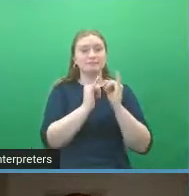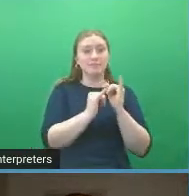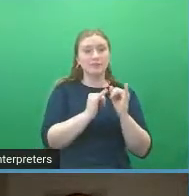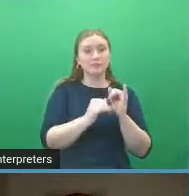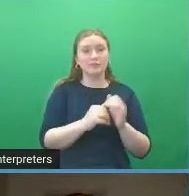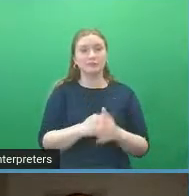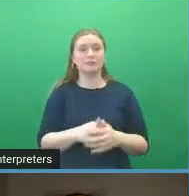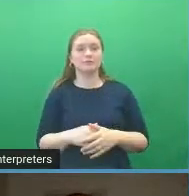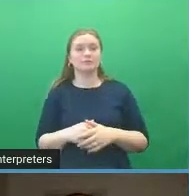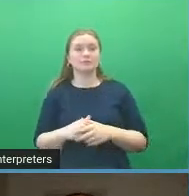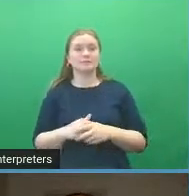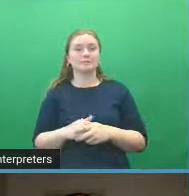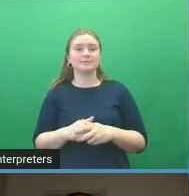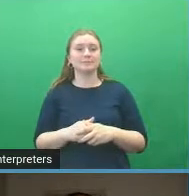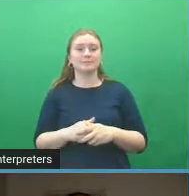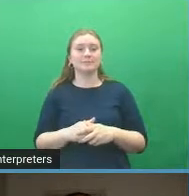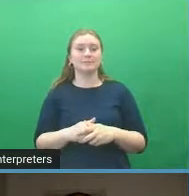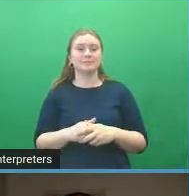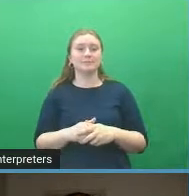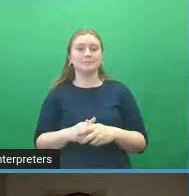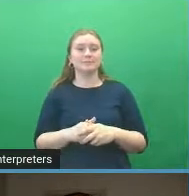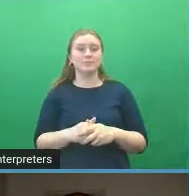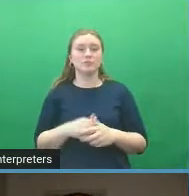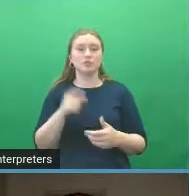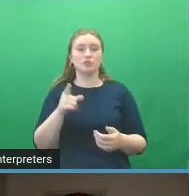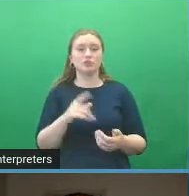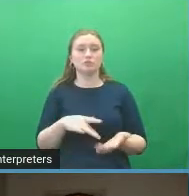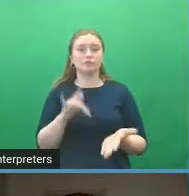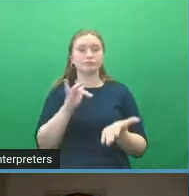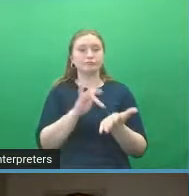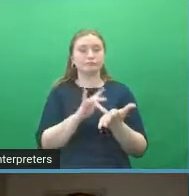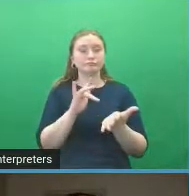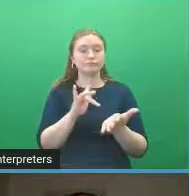Ask a Curator Day, you can tap into your,